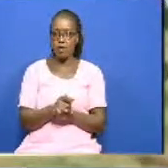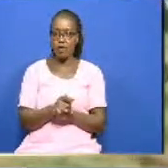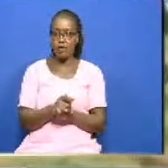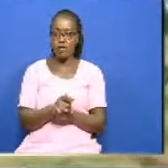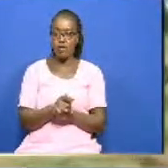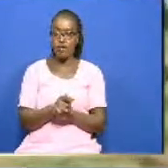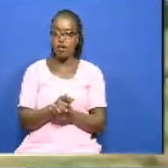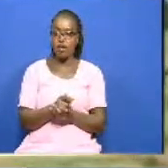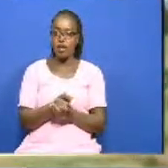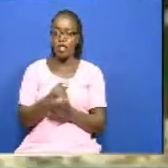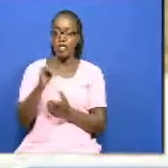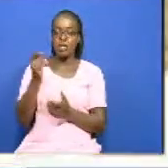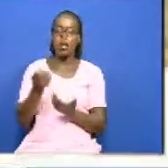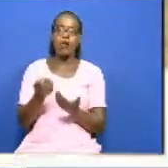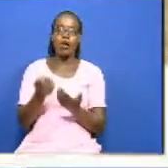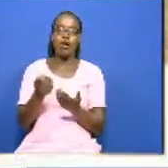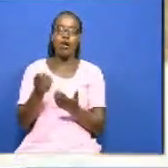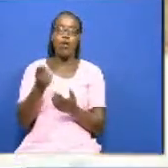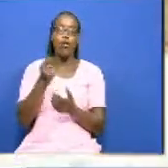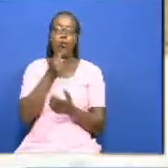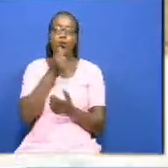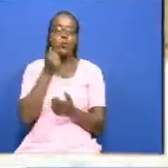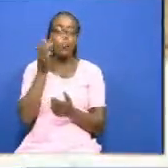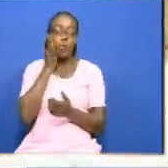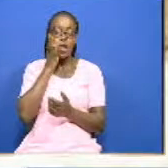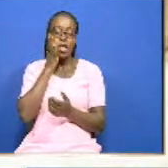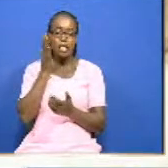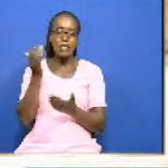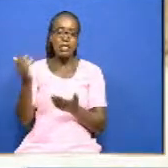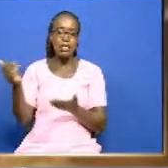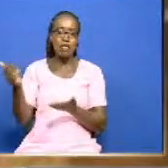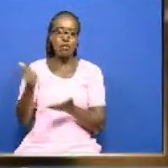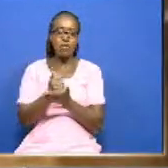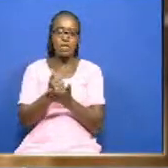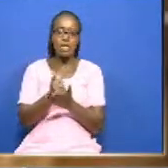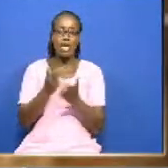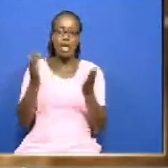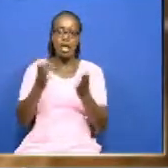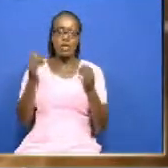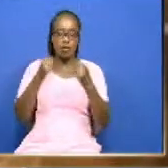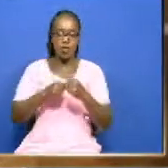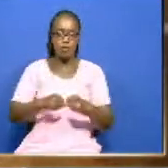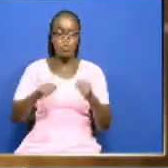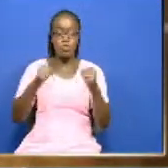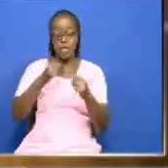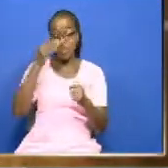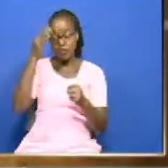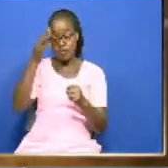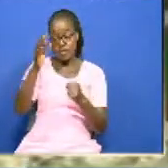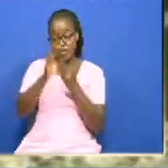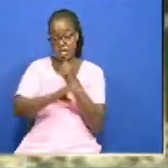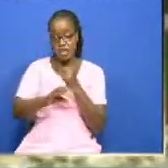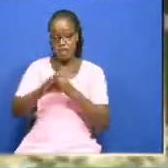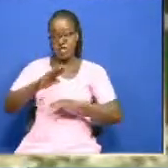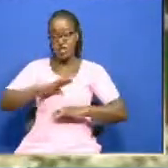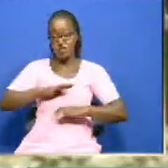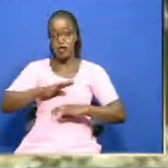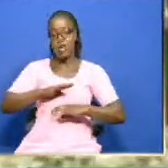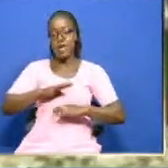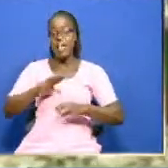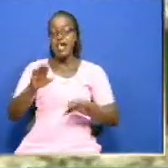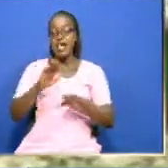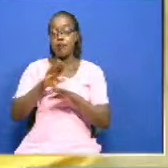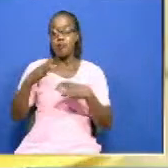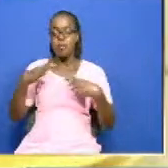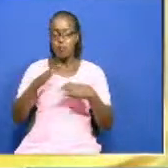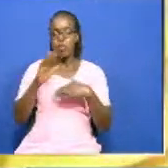Imports about 80% of honey, despite there being a huge potential for the country to satisfy the market with the